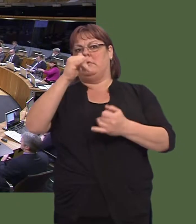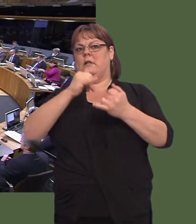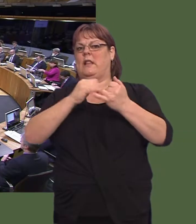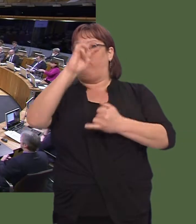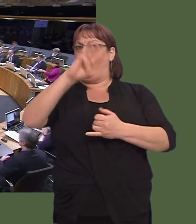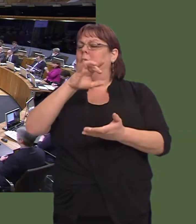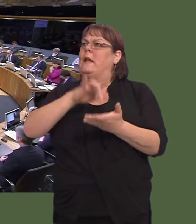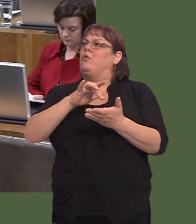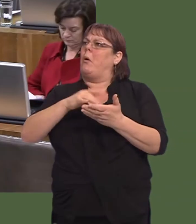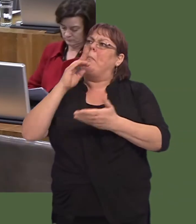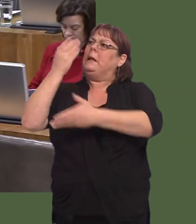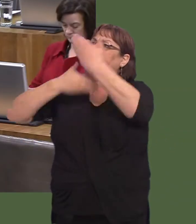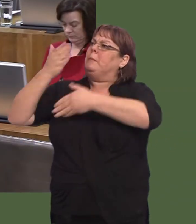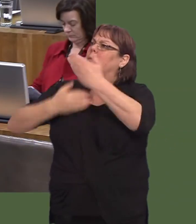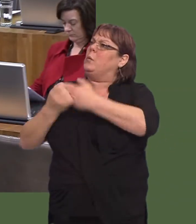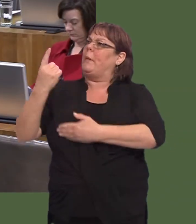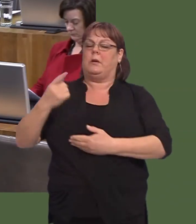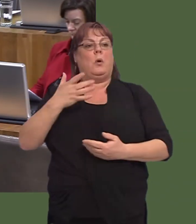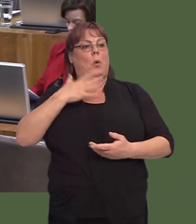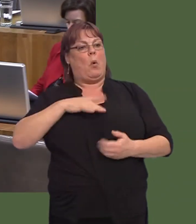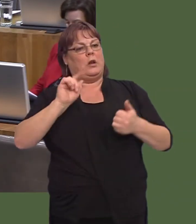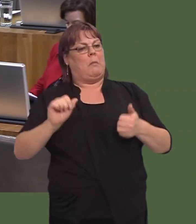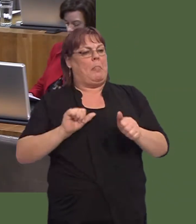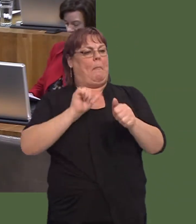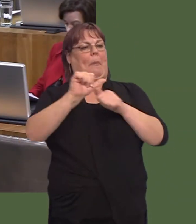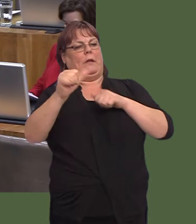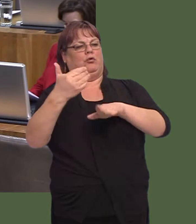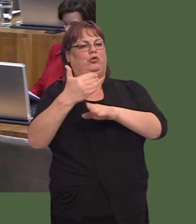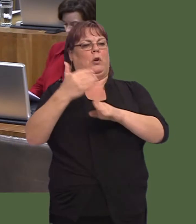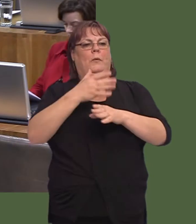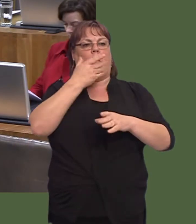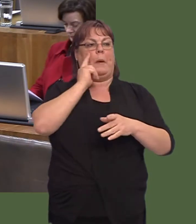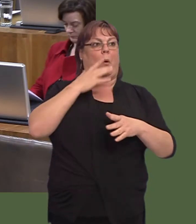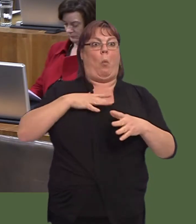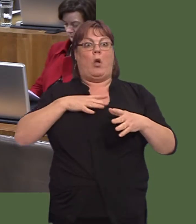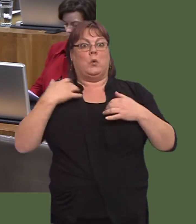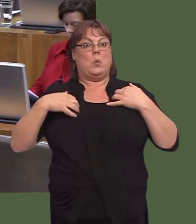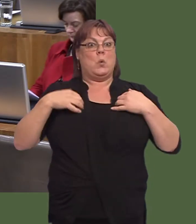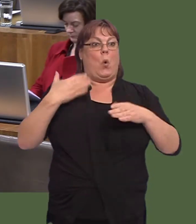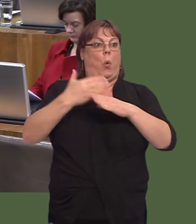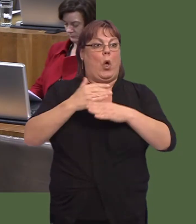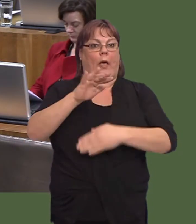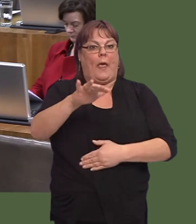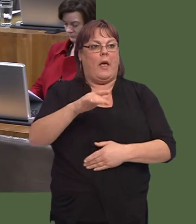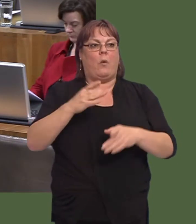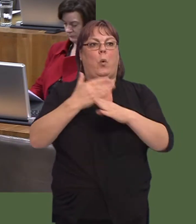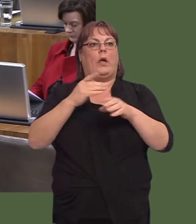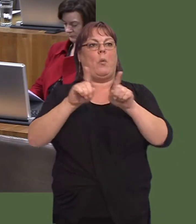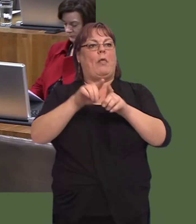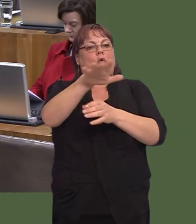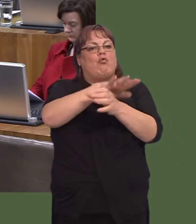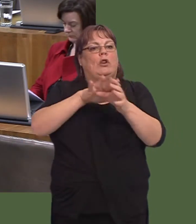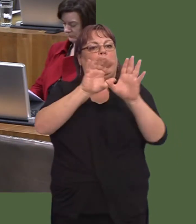Yes, we want teaching in Wales to be a first-choice profession so we can attract the very best. In addition to our incentives, we are working with the sector, including the